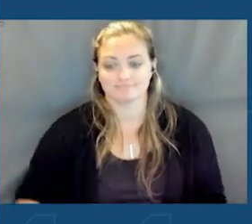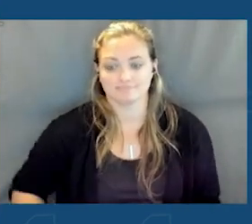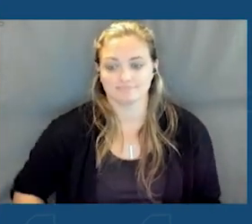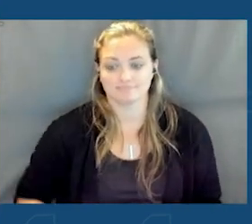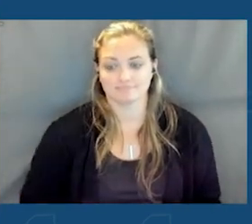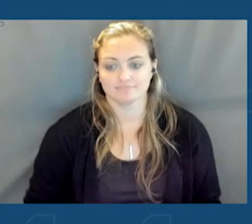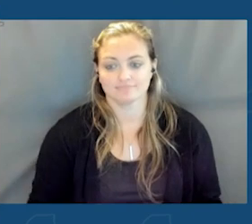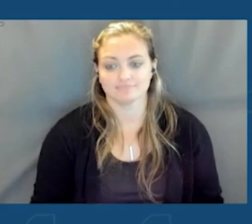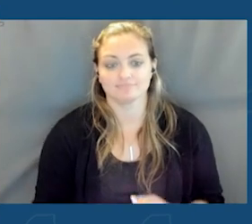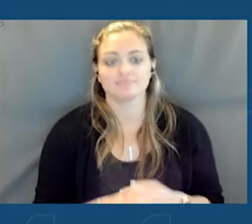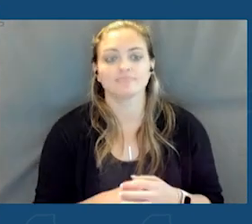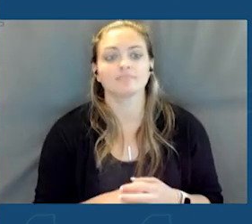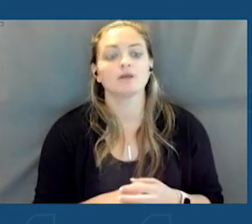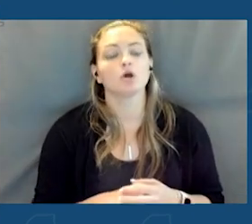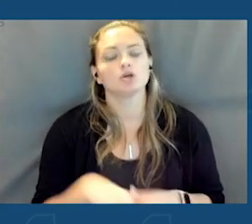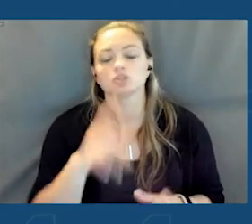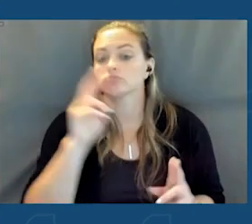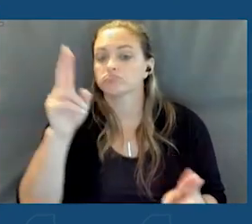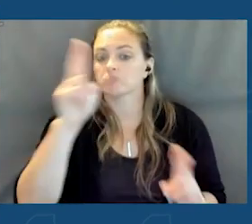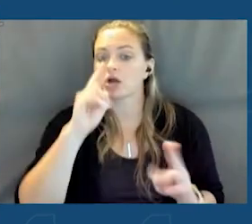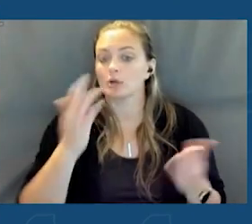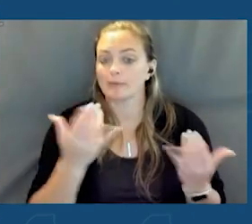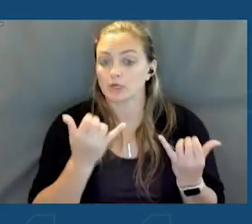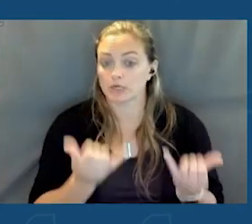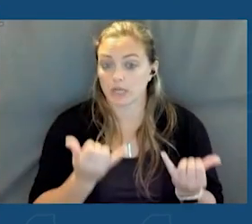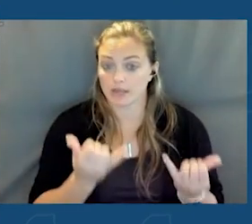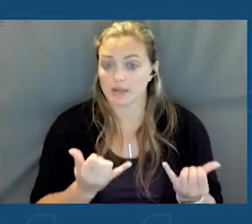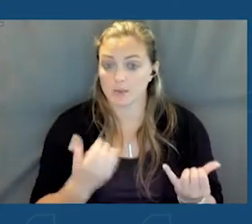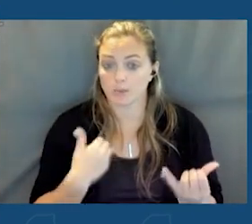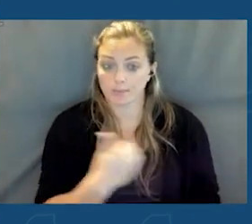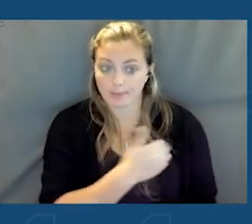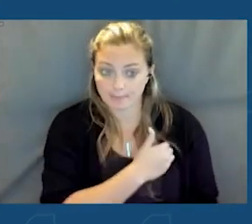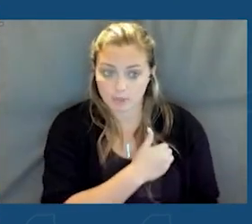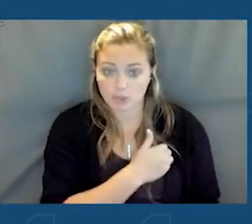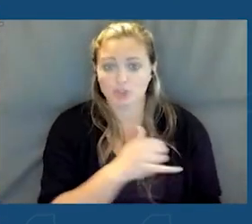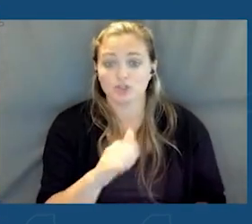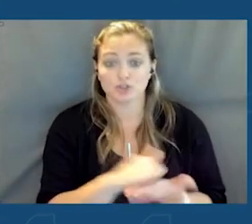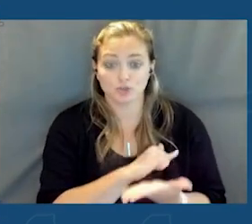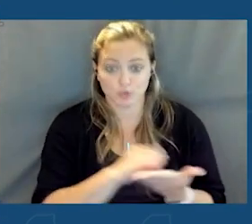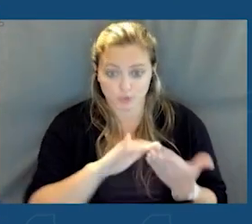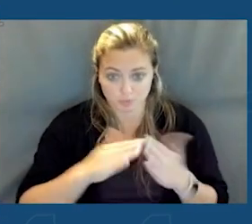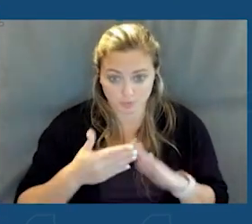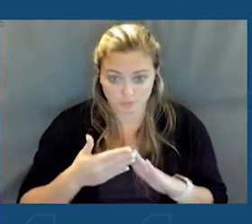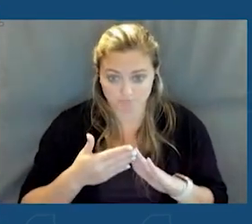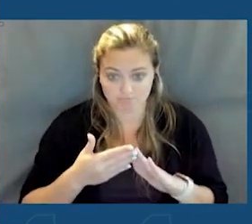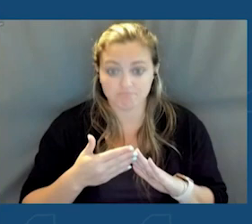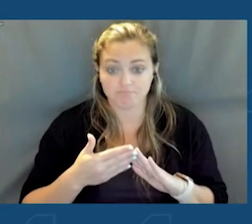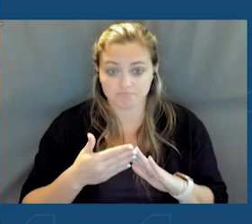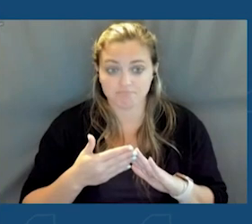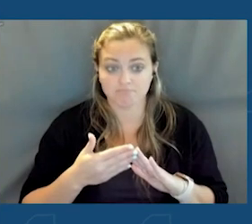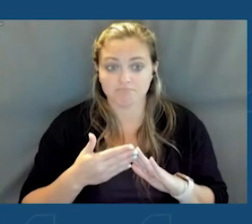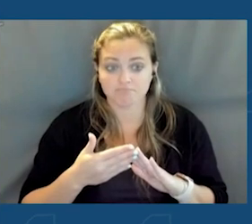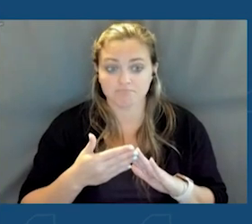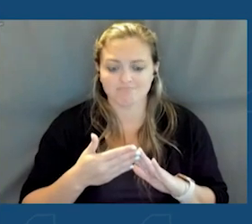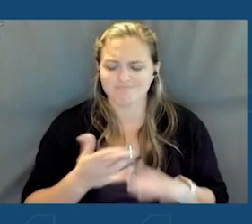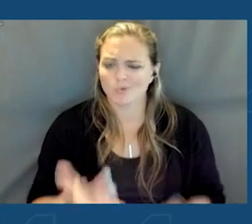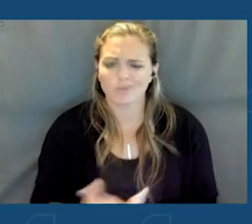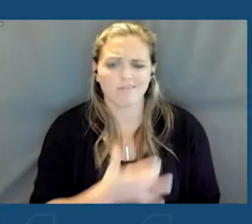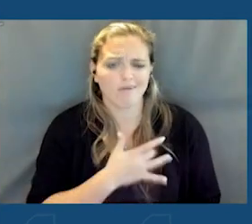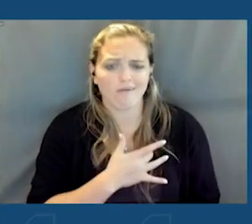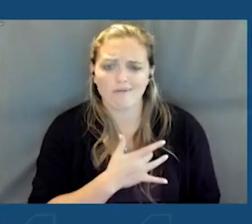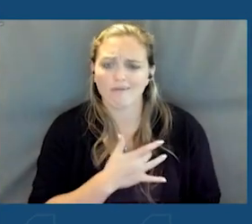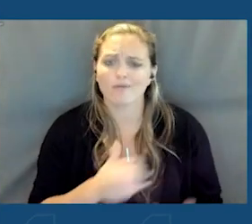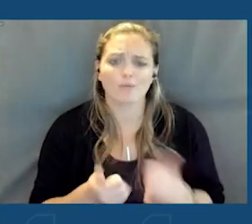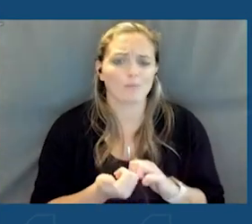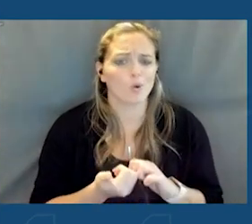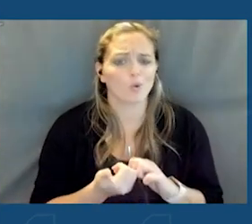So we're very honored to be here today with members of the New York community, speaking at the heart of one of the most iconic